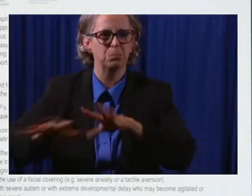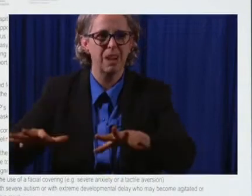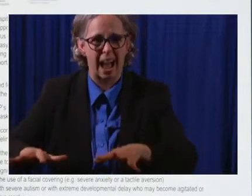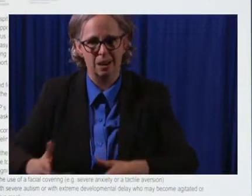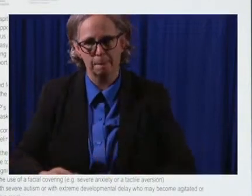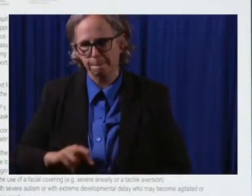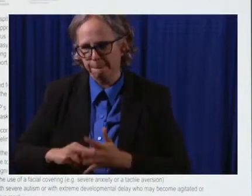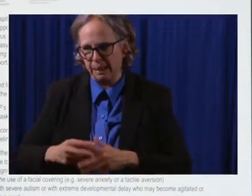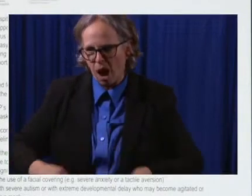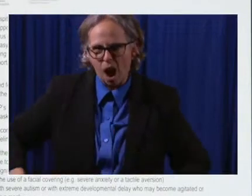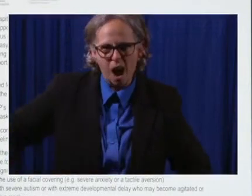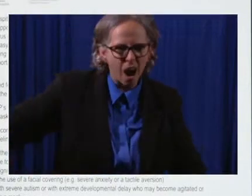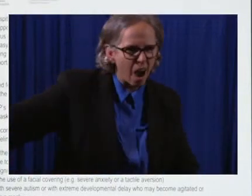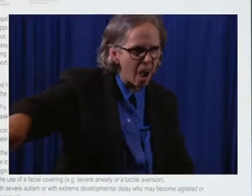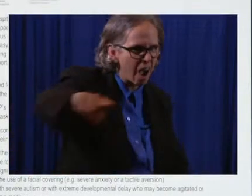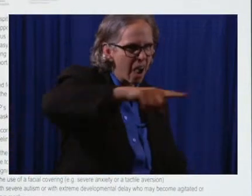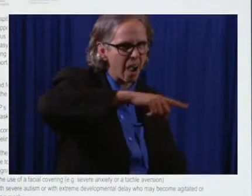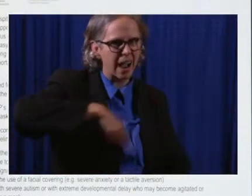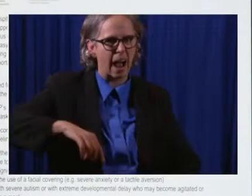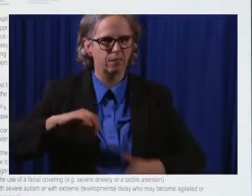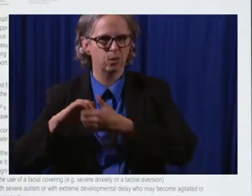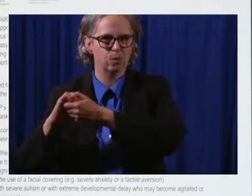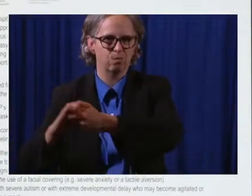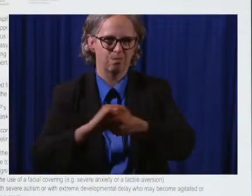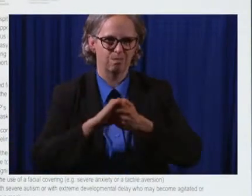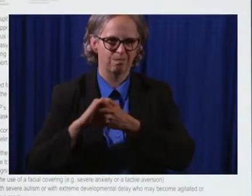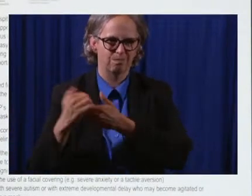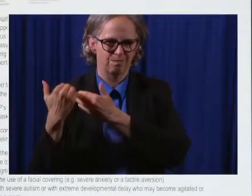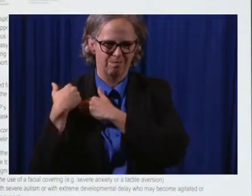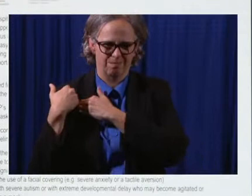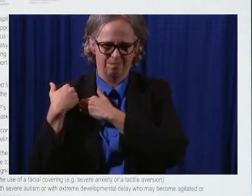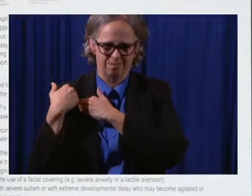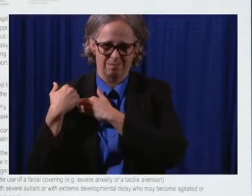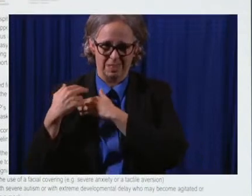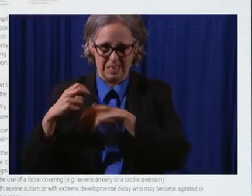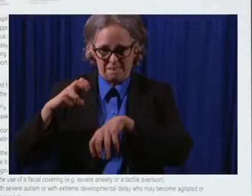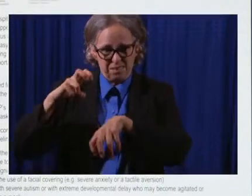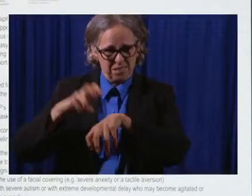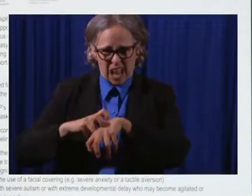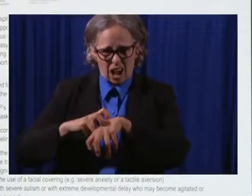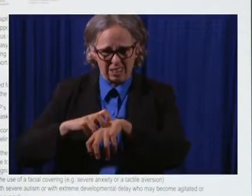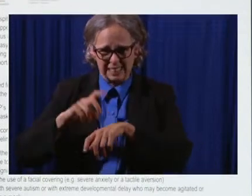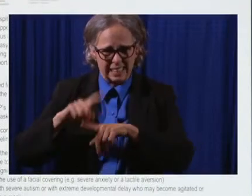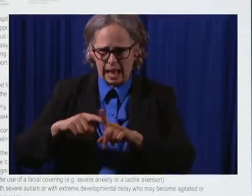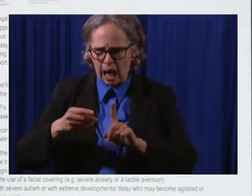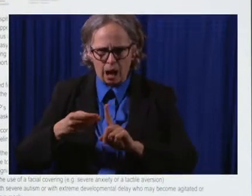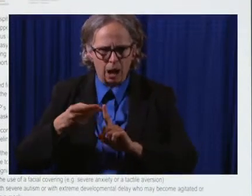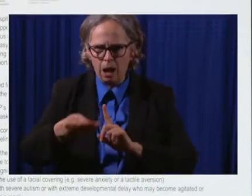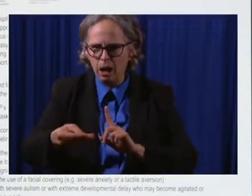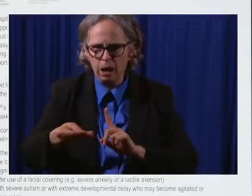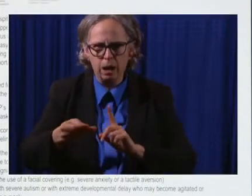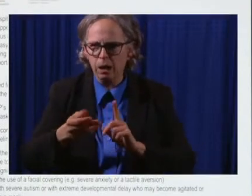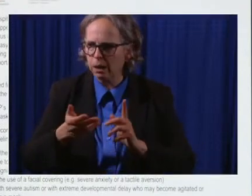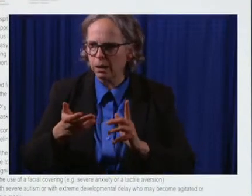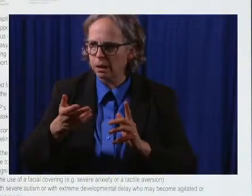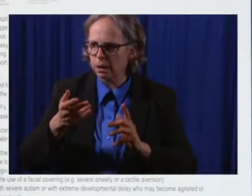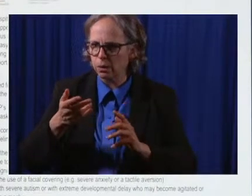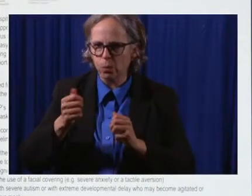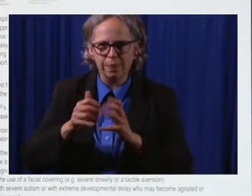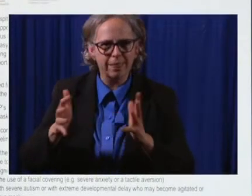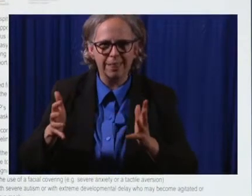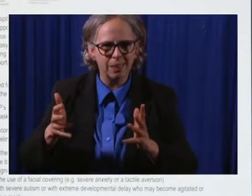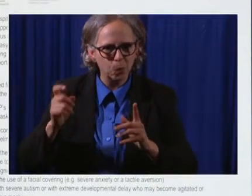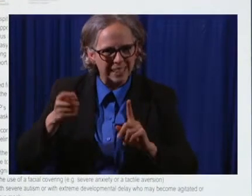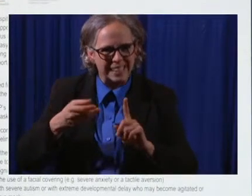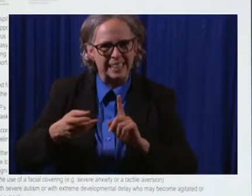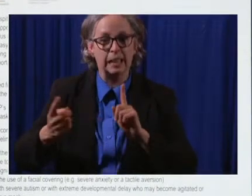virus cannot go from one person to the other unless we help it get there. And so the wearing of mask and the distancing